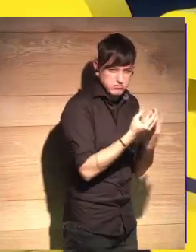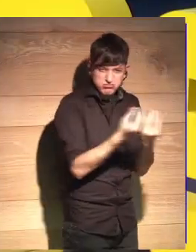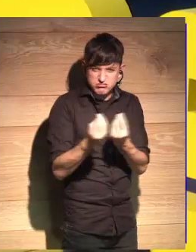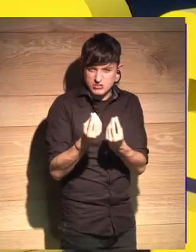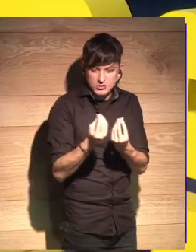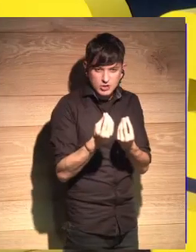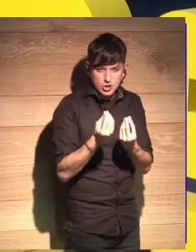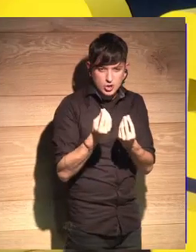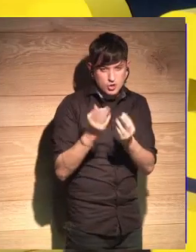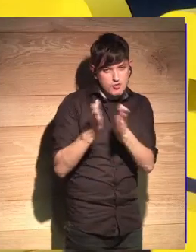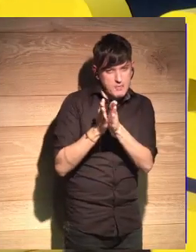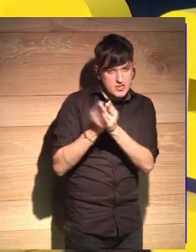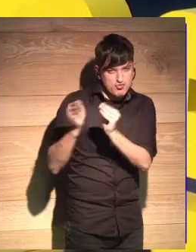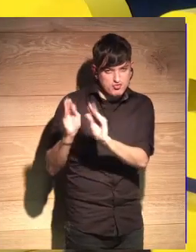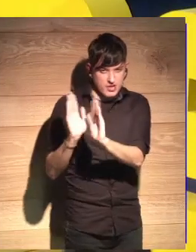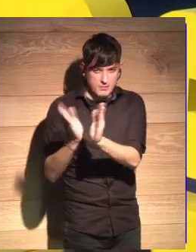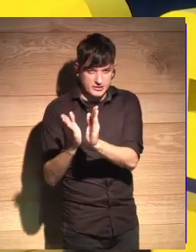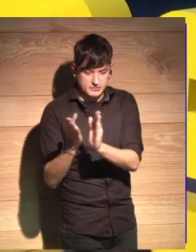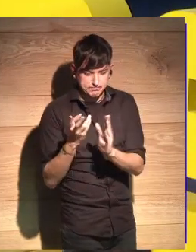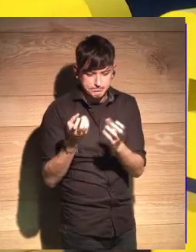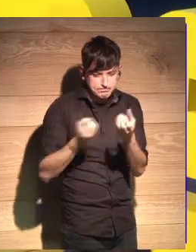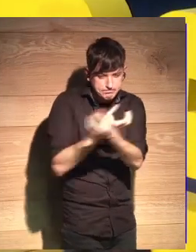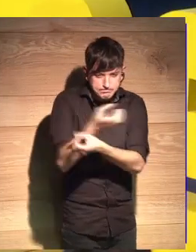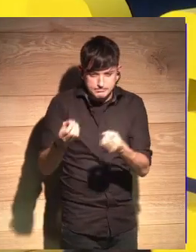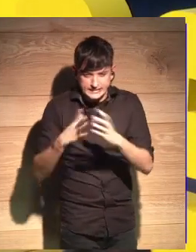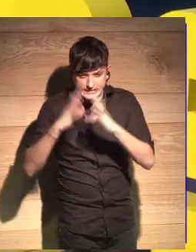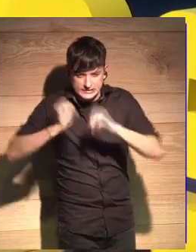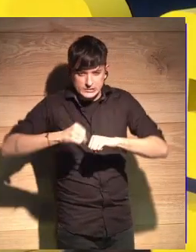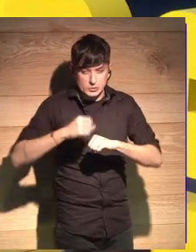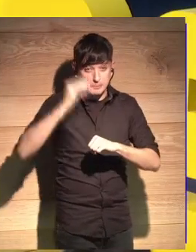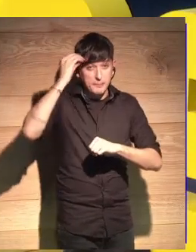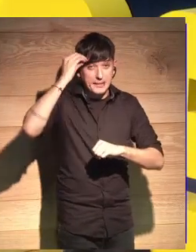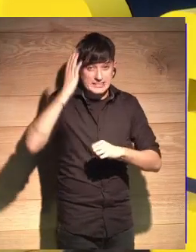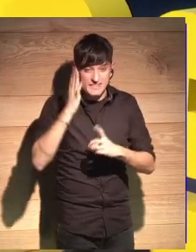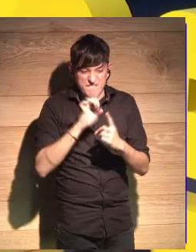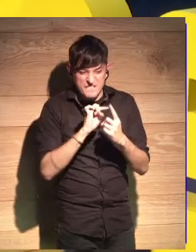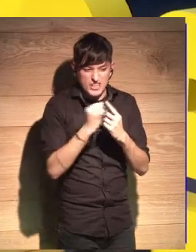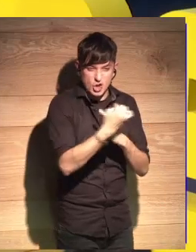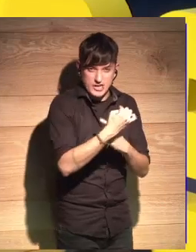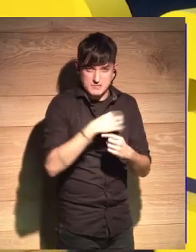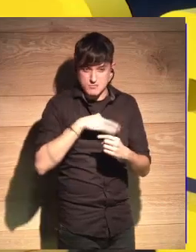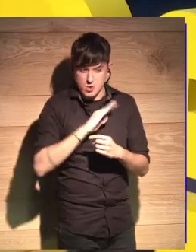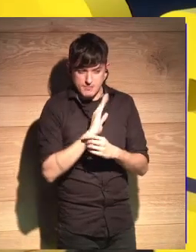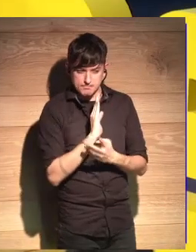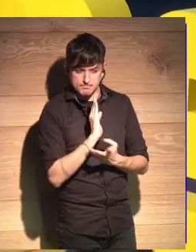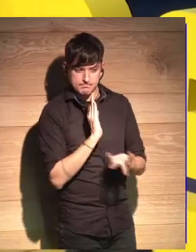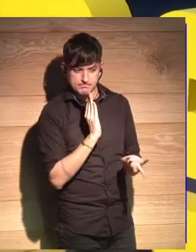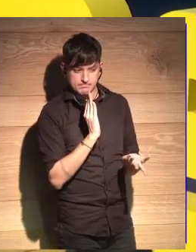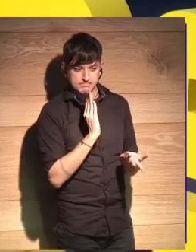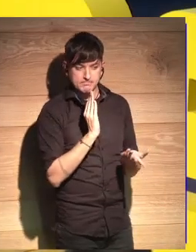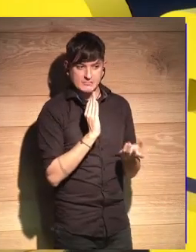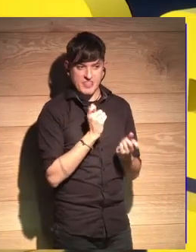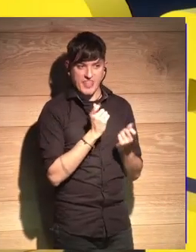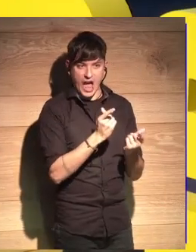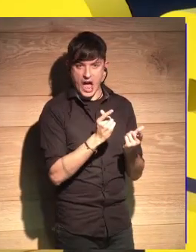recognized as making it more or less likely that a person would deal with a personal crisis. I then